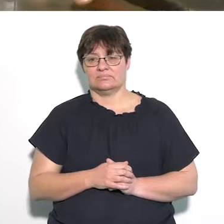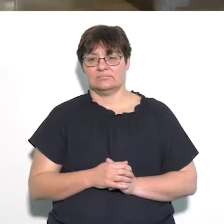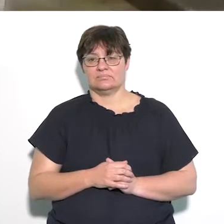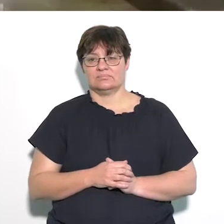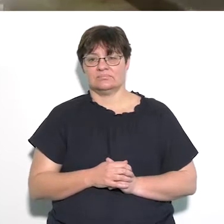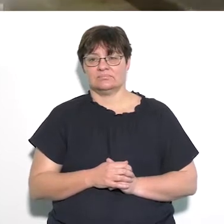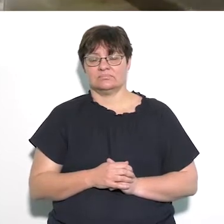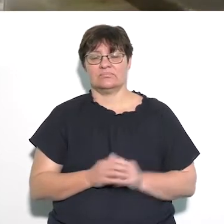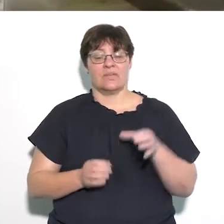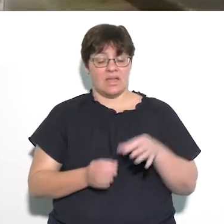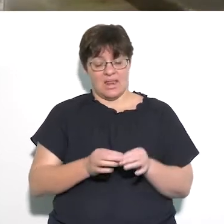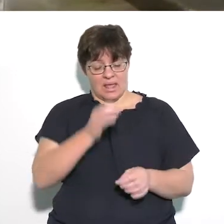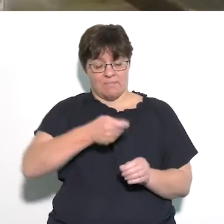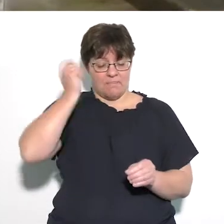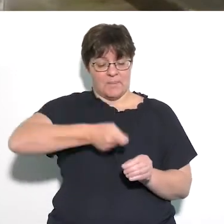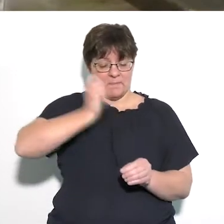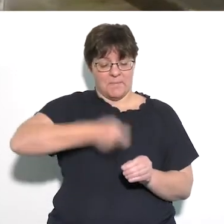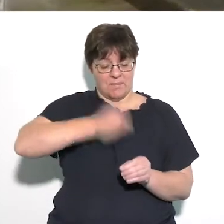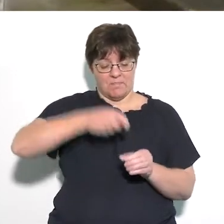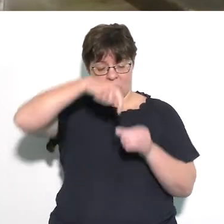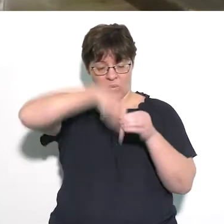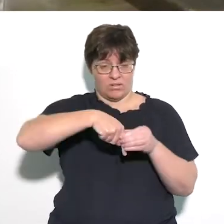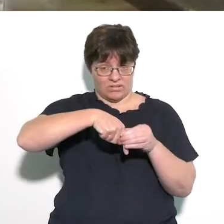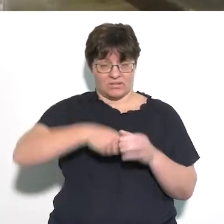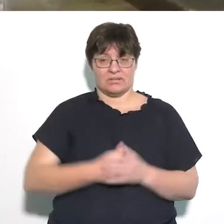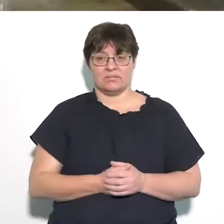through. So for that, I use a hammer and a nail.